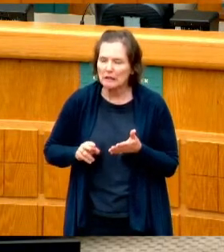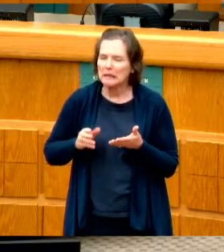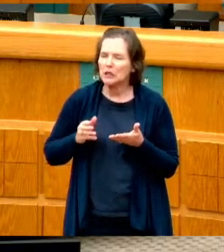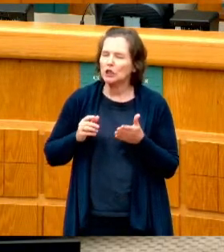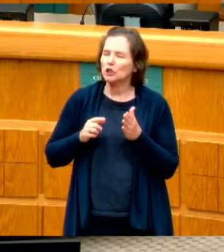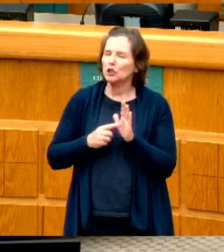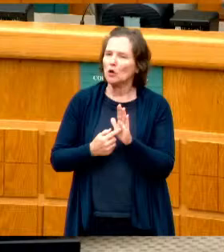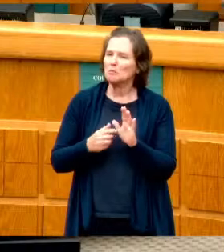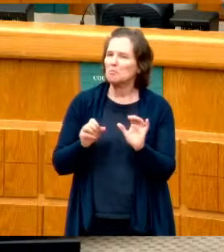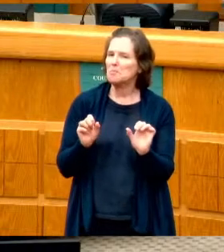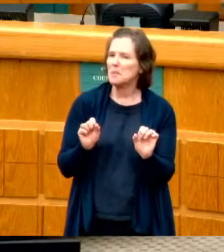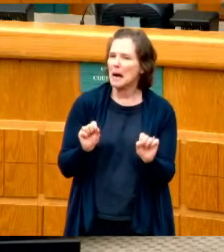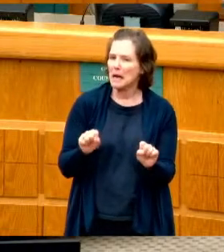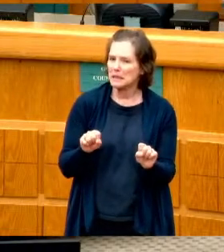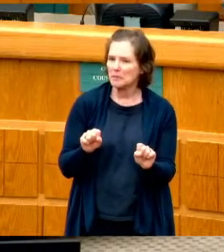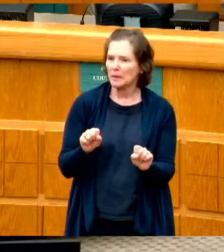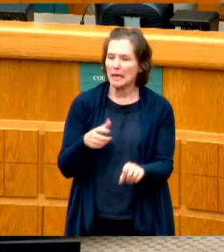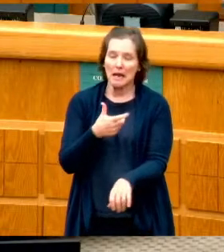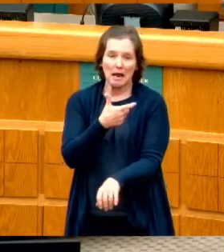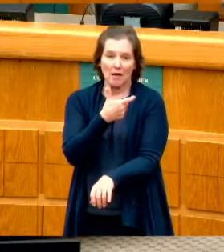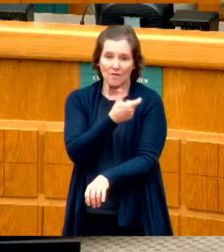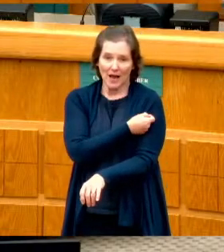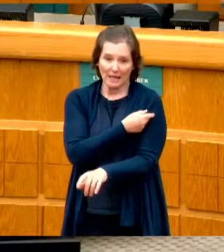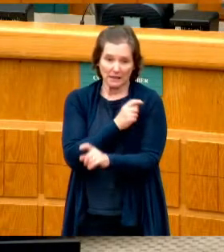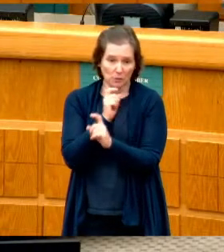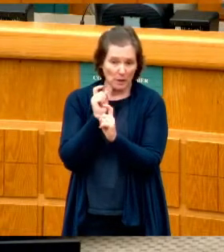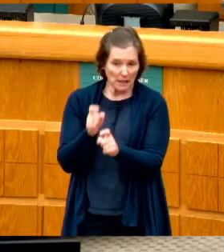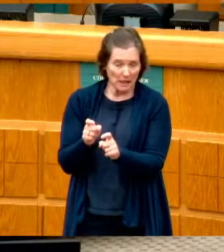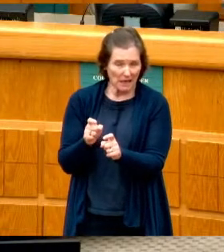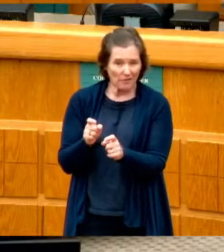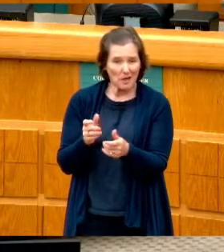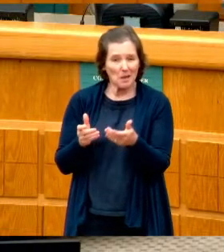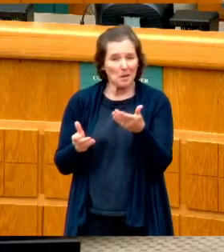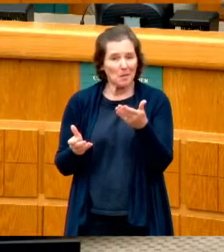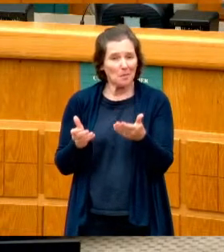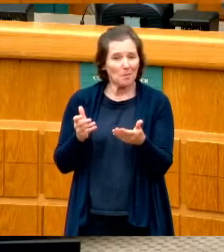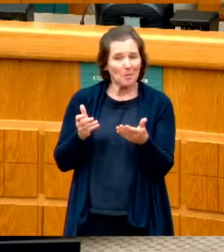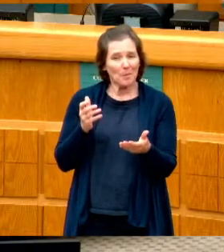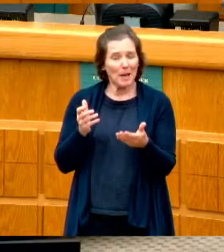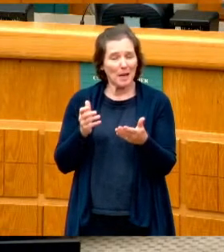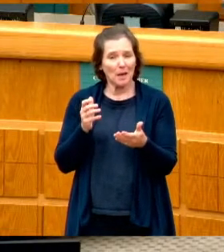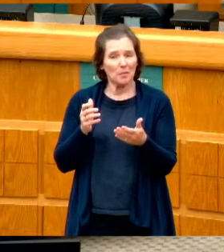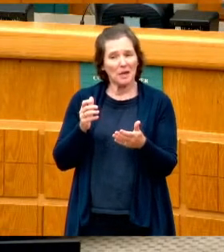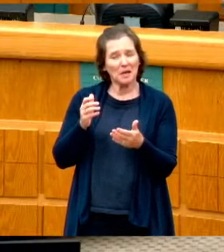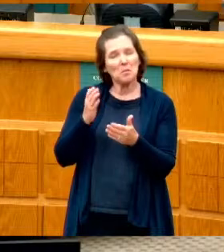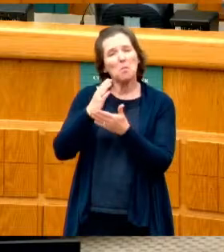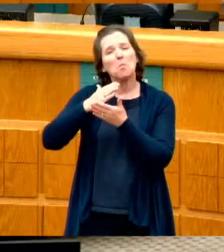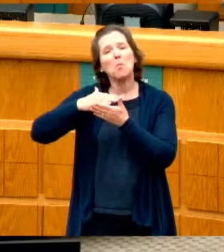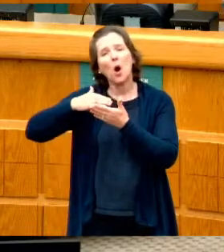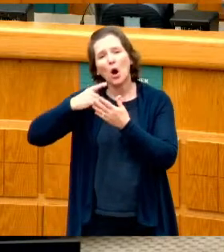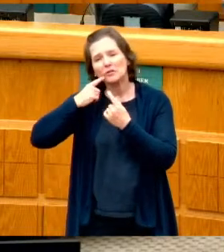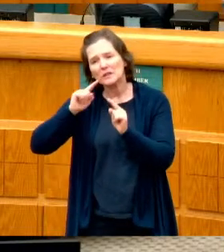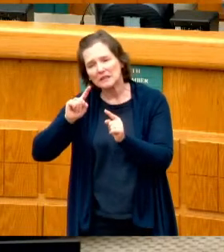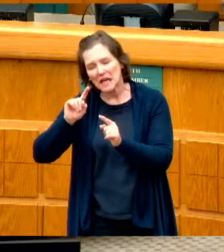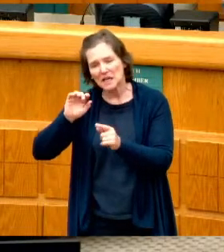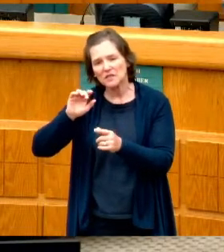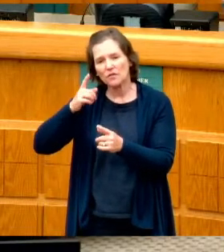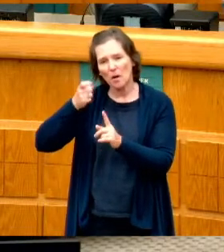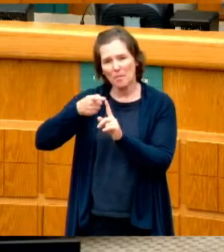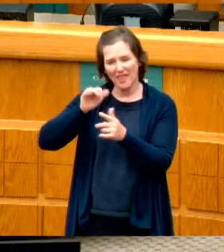vaccine currently used in the United States may be a little less effective against this variant, but additional studies are